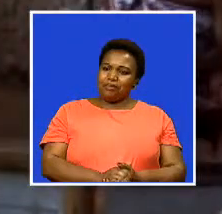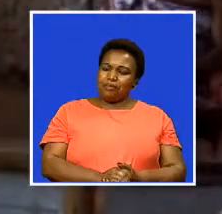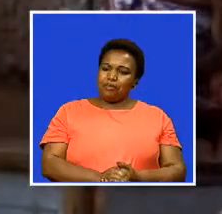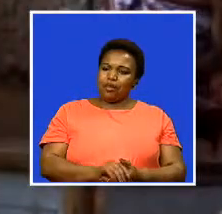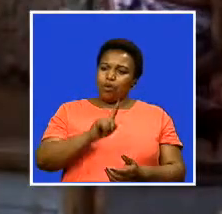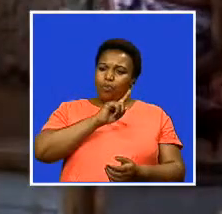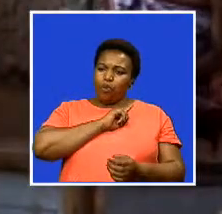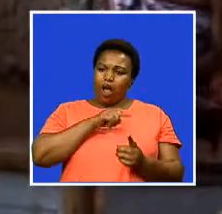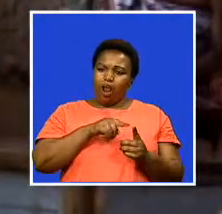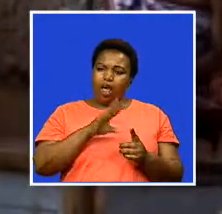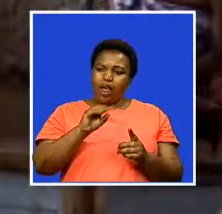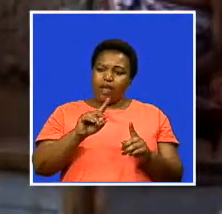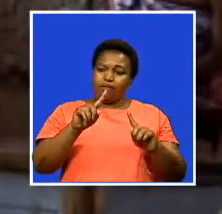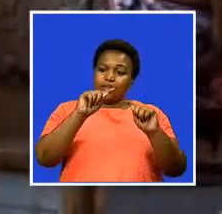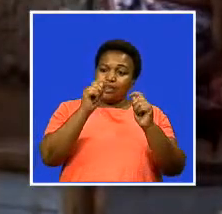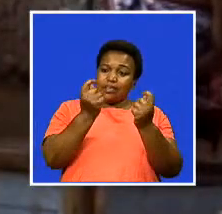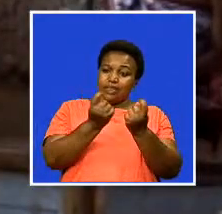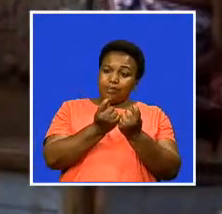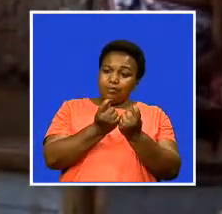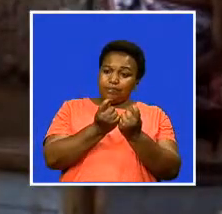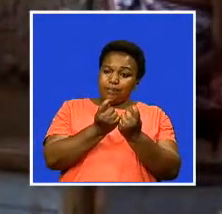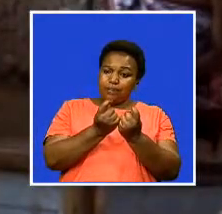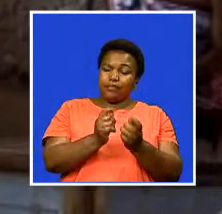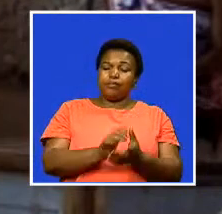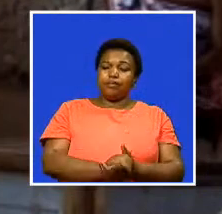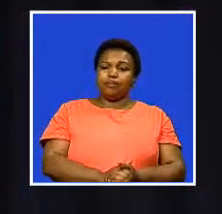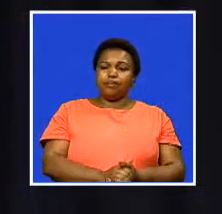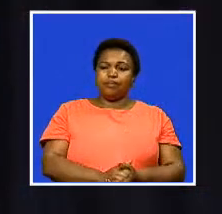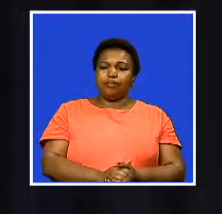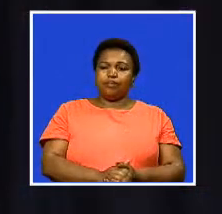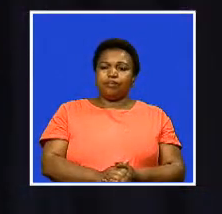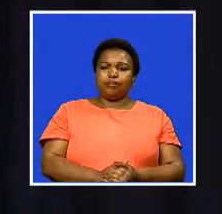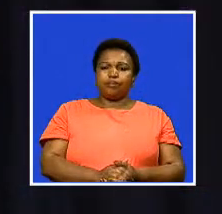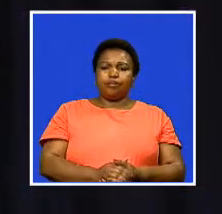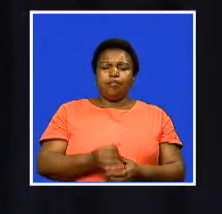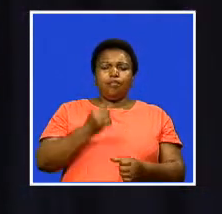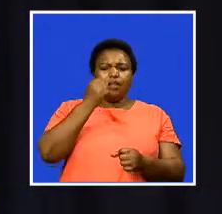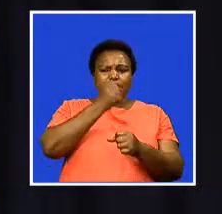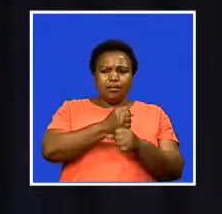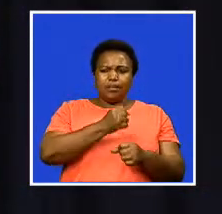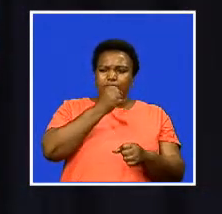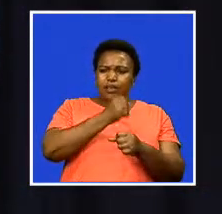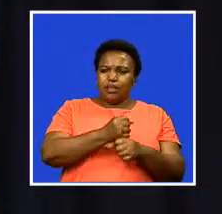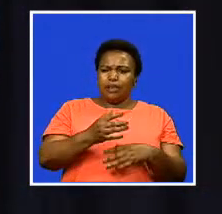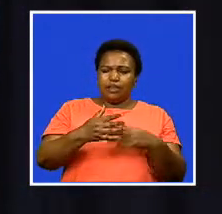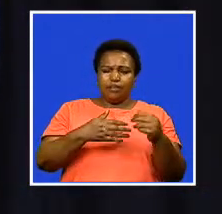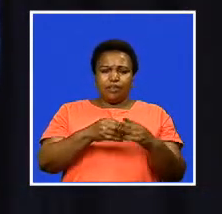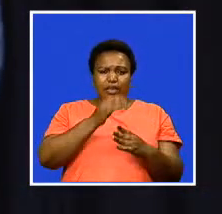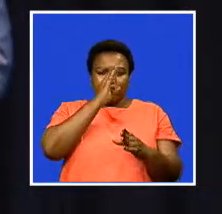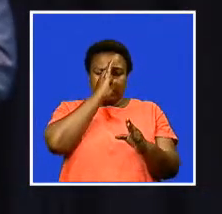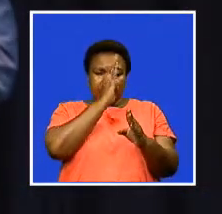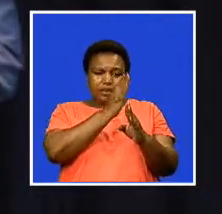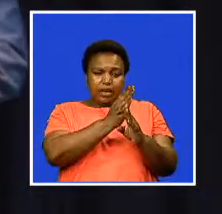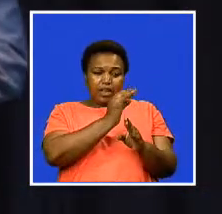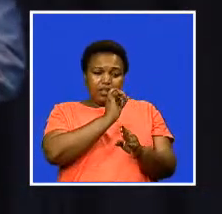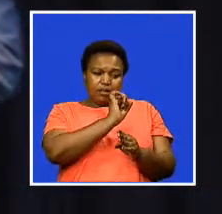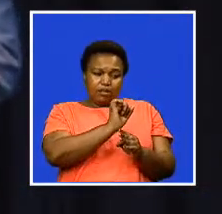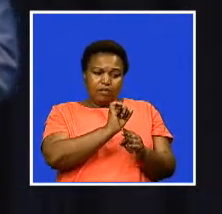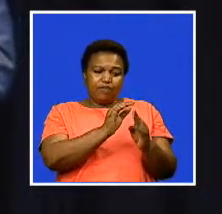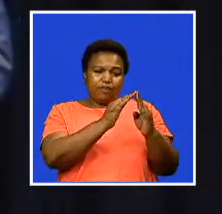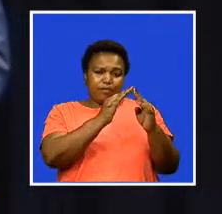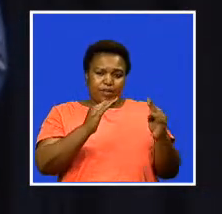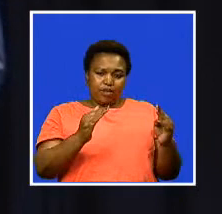une team basi basebenta lolu technical okuconzene nabo ukuze sitokhona